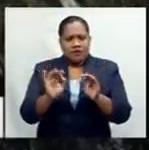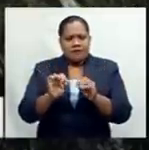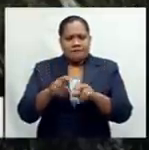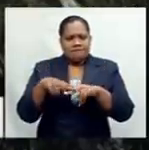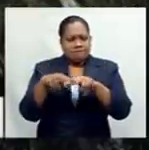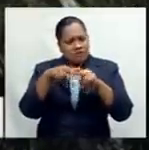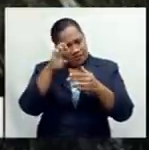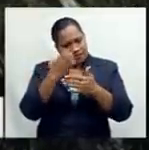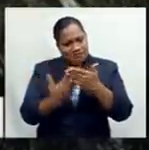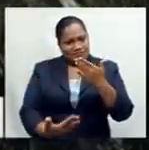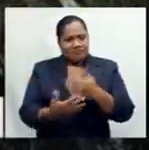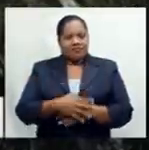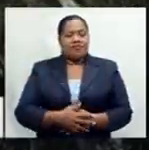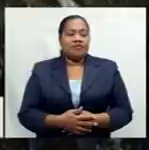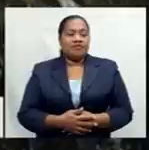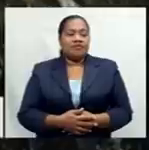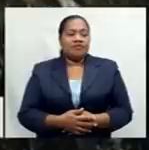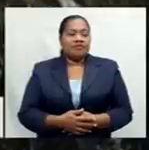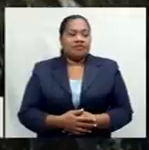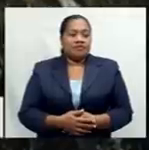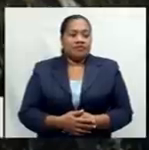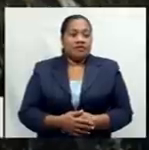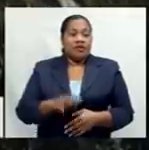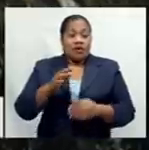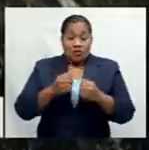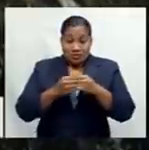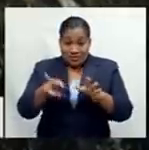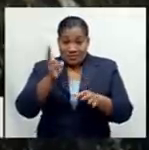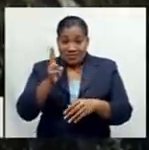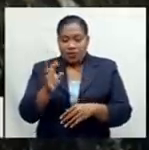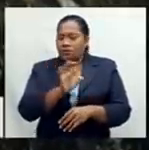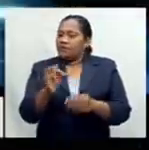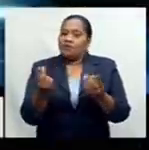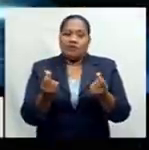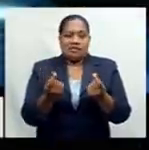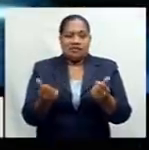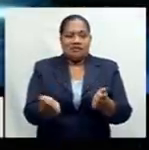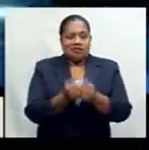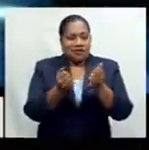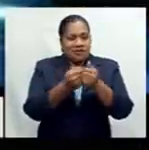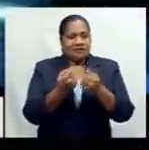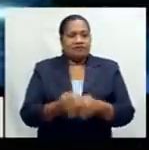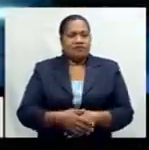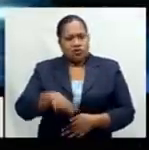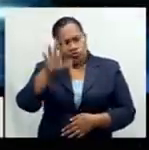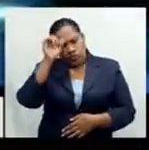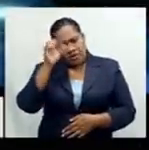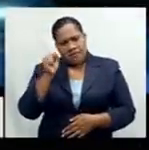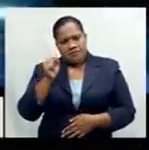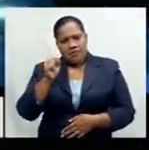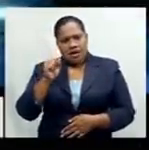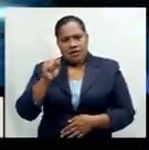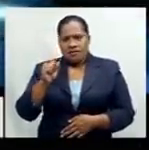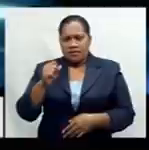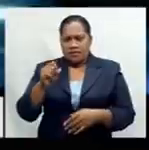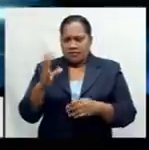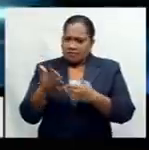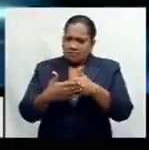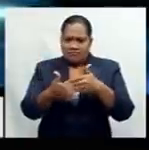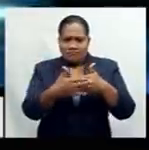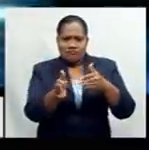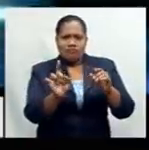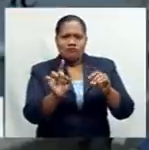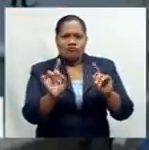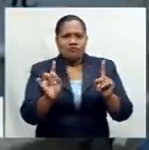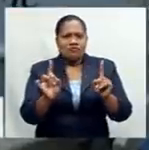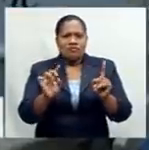The restart will definitely not be easy for many. Remember that they're coming from absolutely no revenue, a lot of them, so